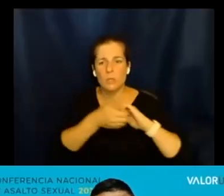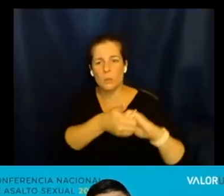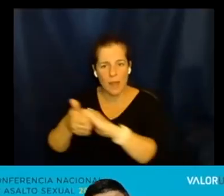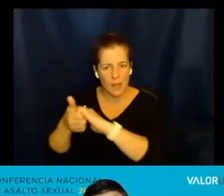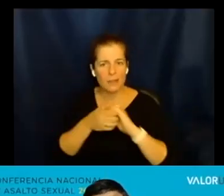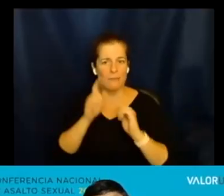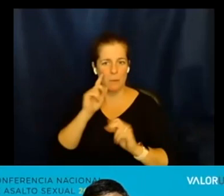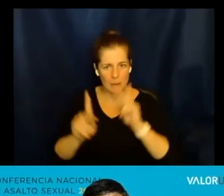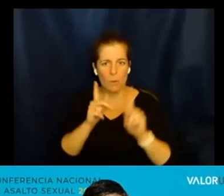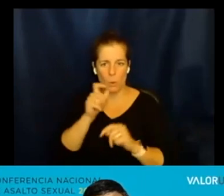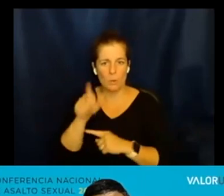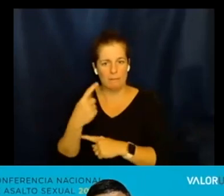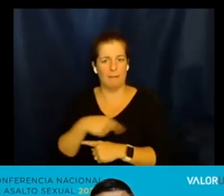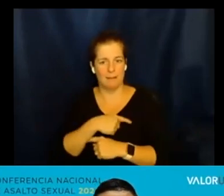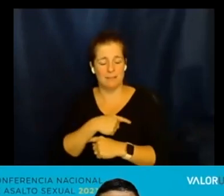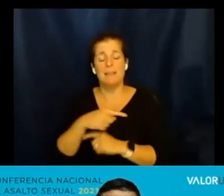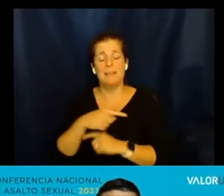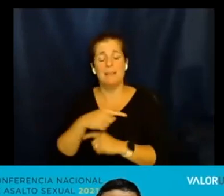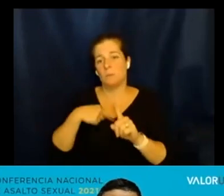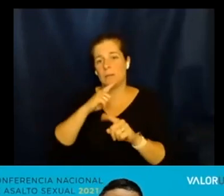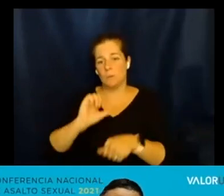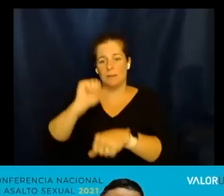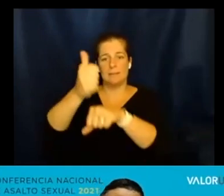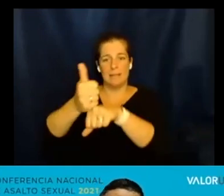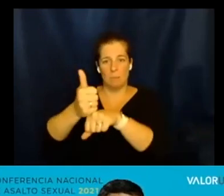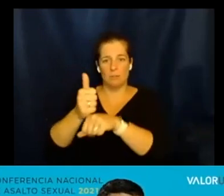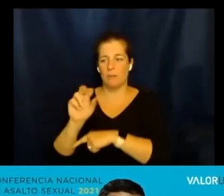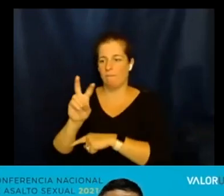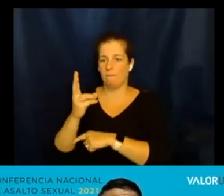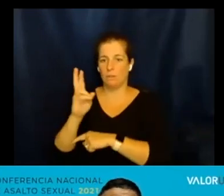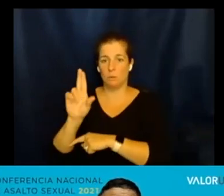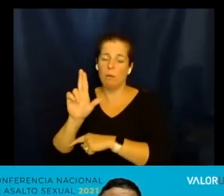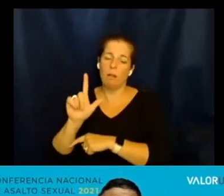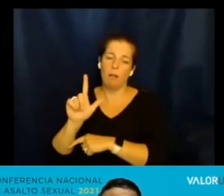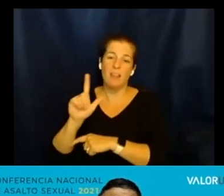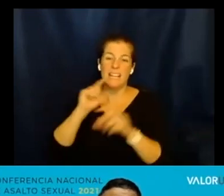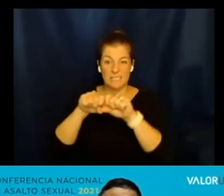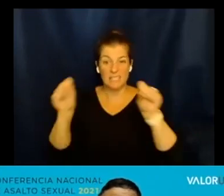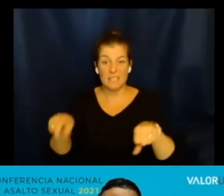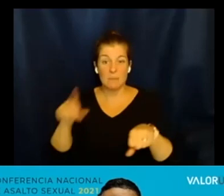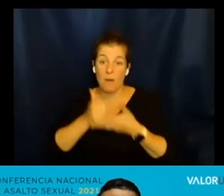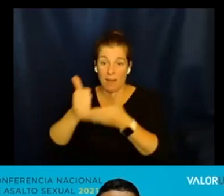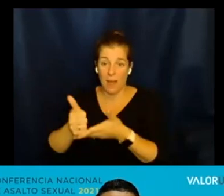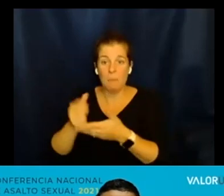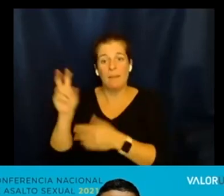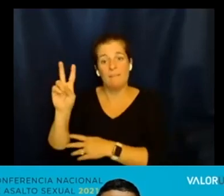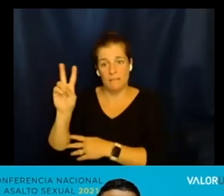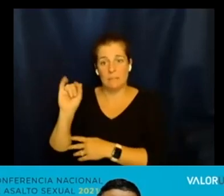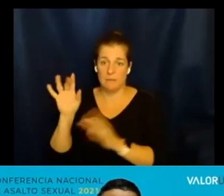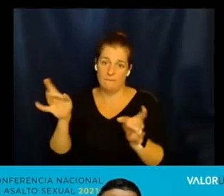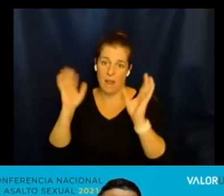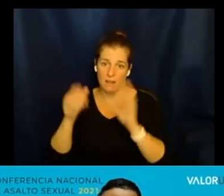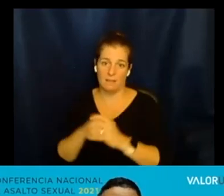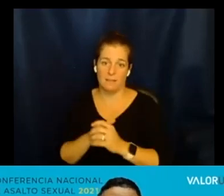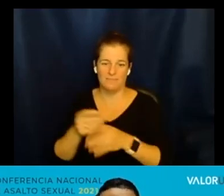but also in the establishing of a virtual system that can help the victims of violence. We are currently working in a